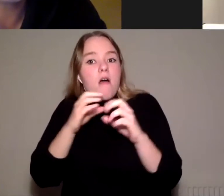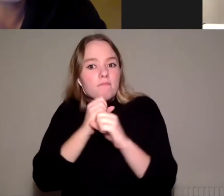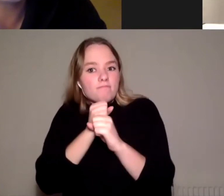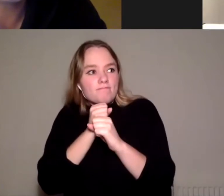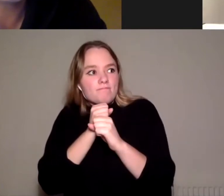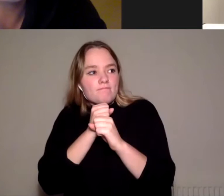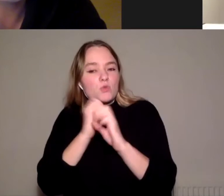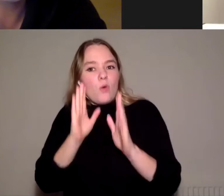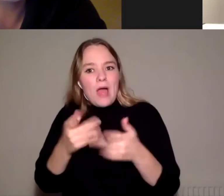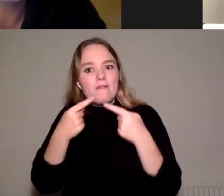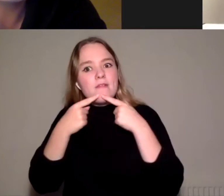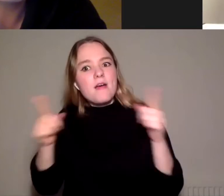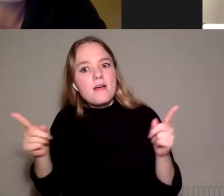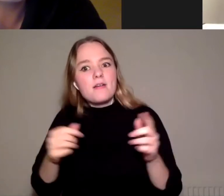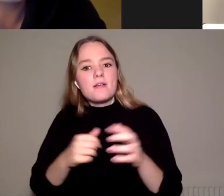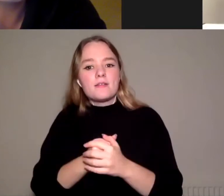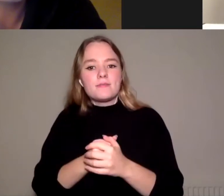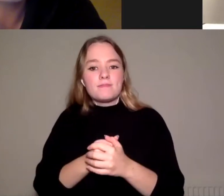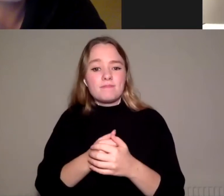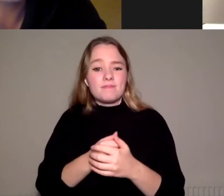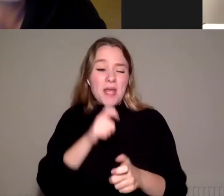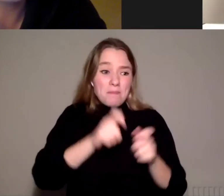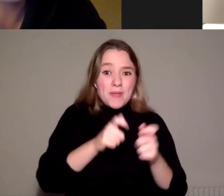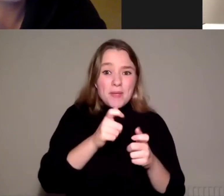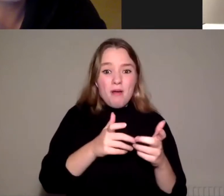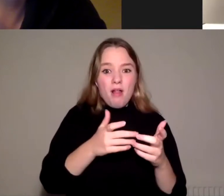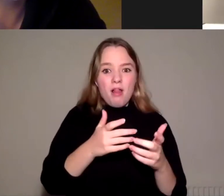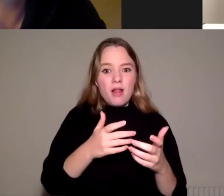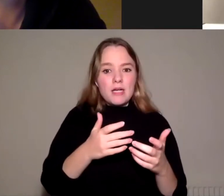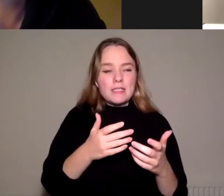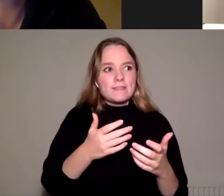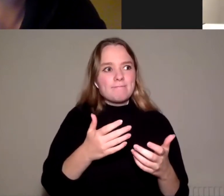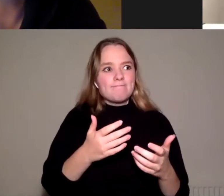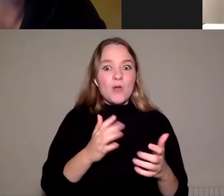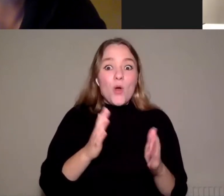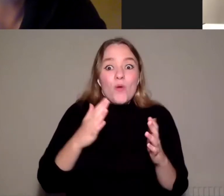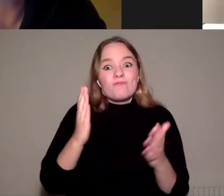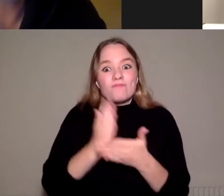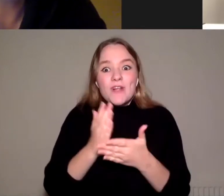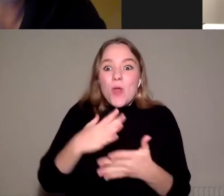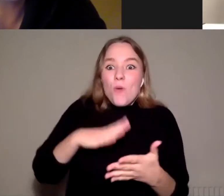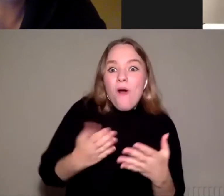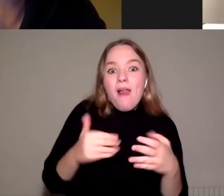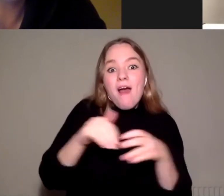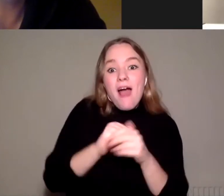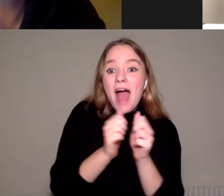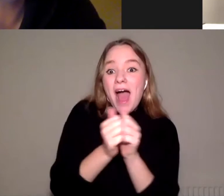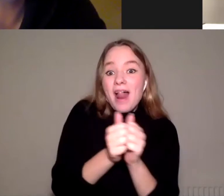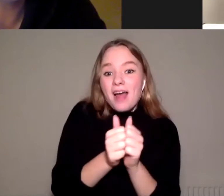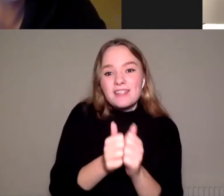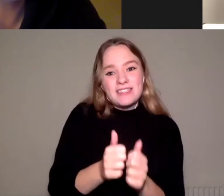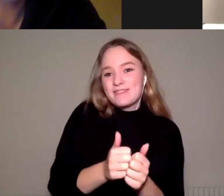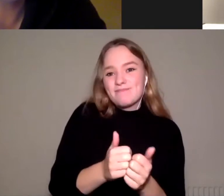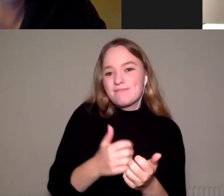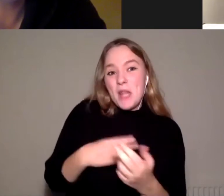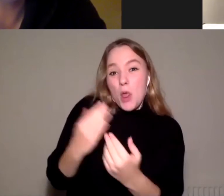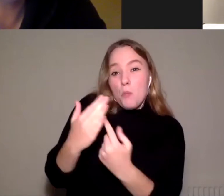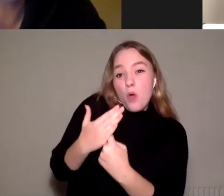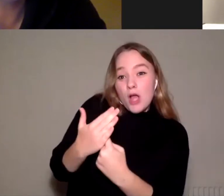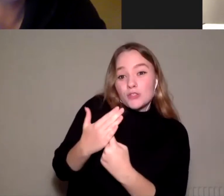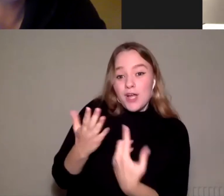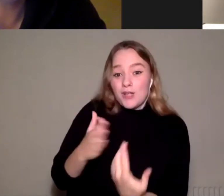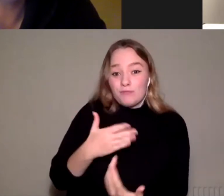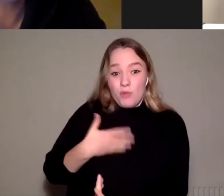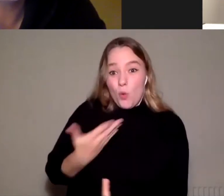people don't want to be actual allies. They don't want to be called upon. They don't want the pressure of having to speak out.